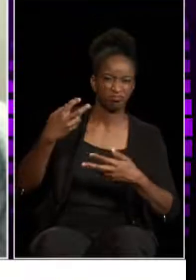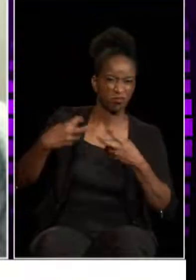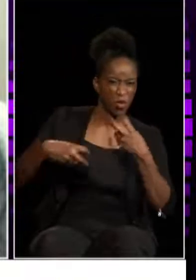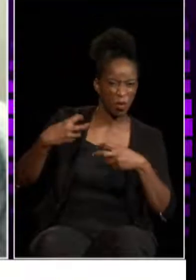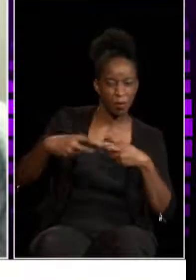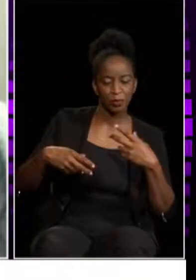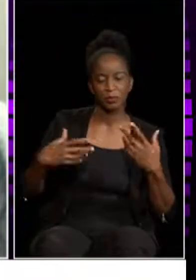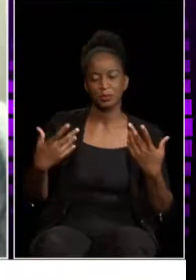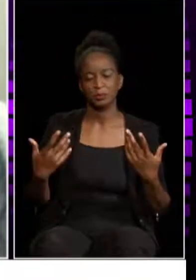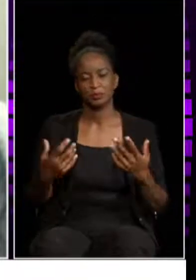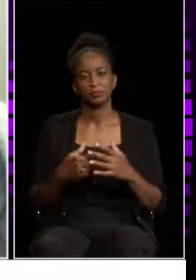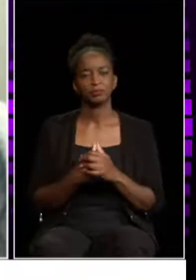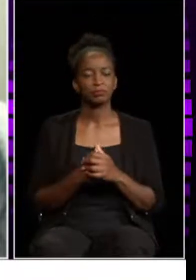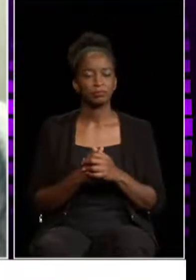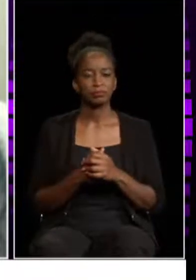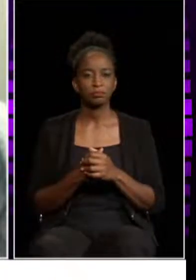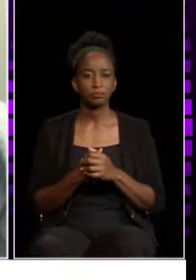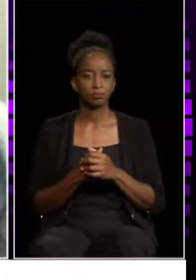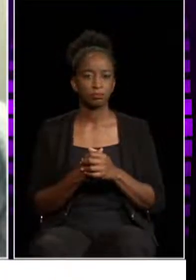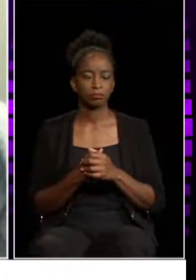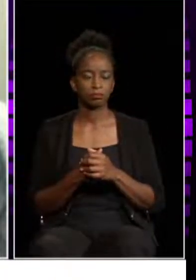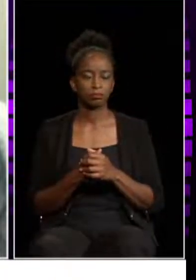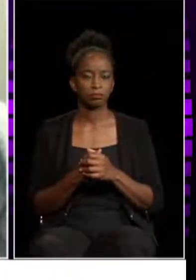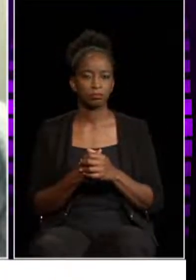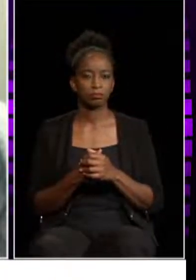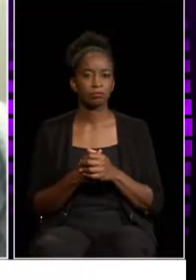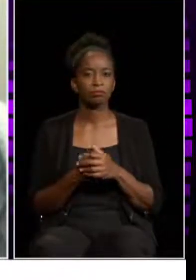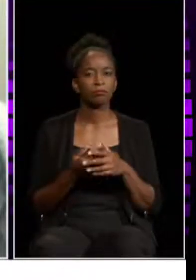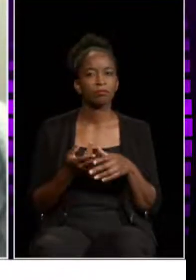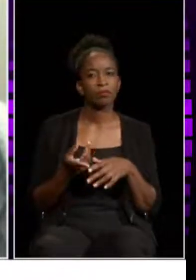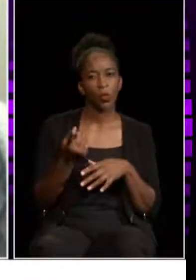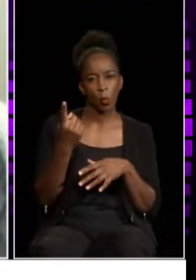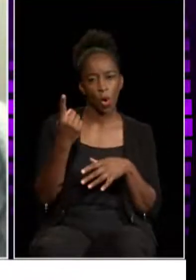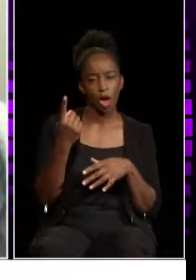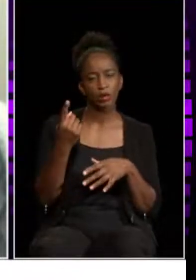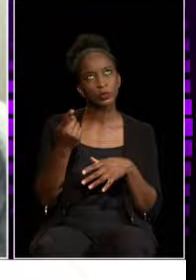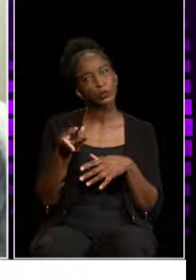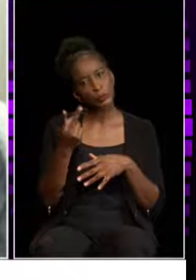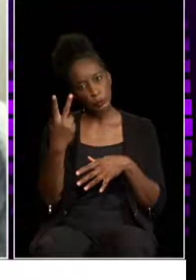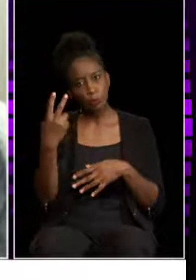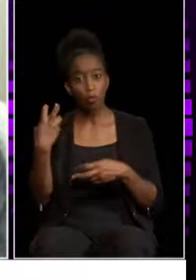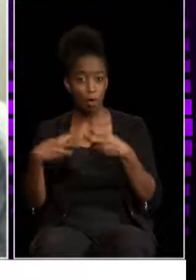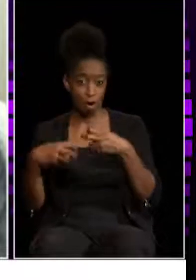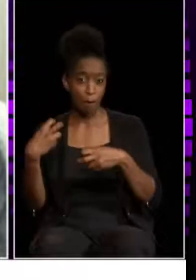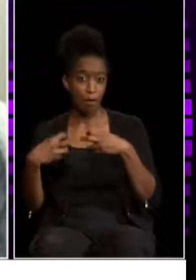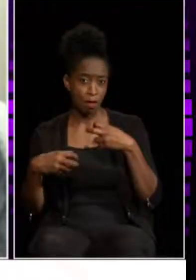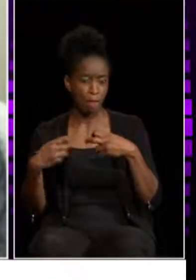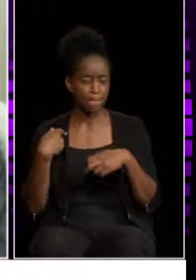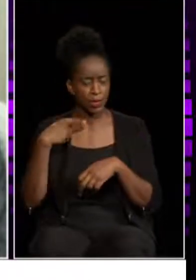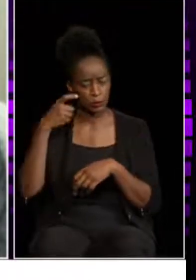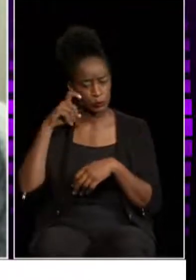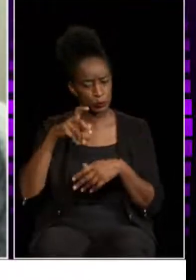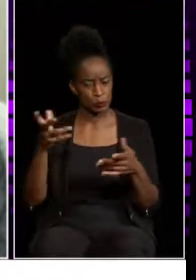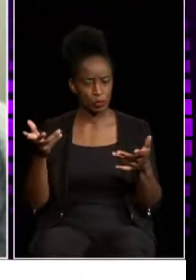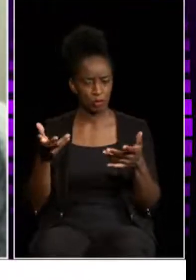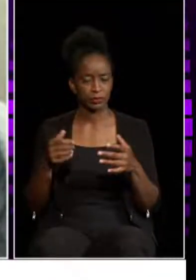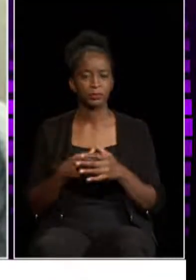two problems that I encountered would have been, just